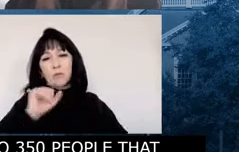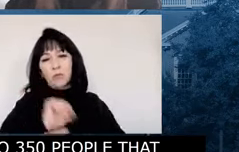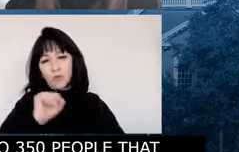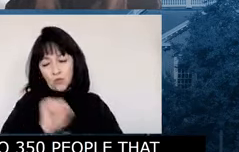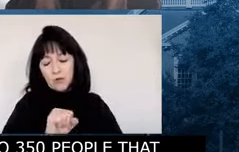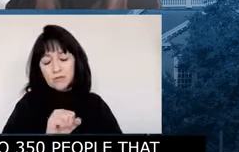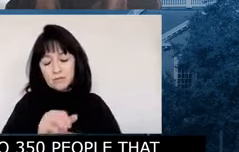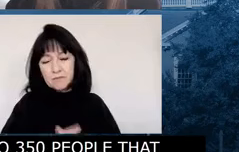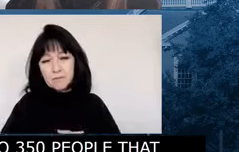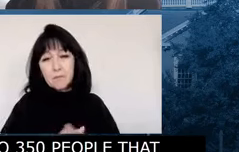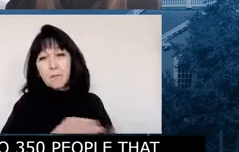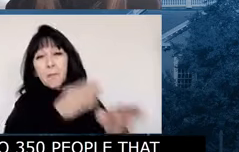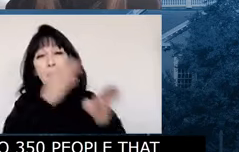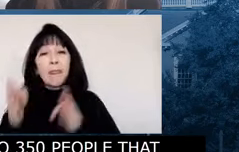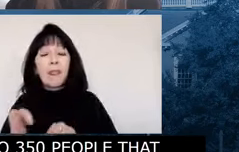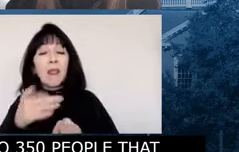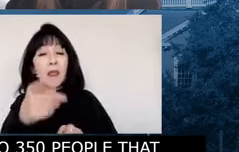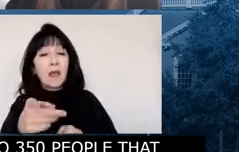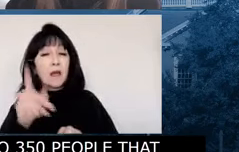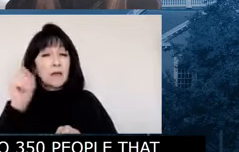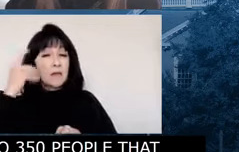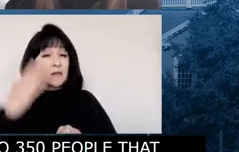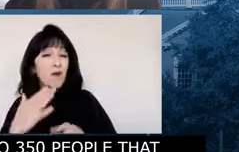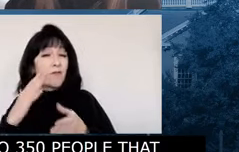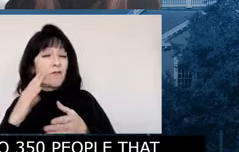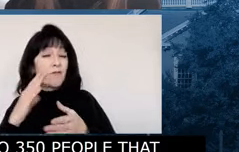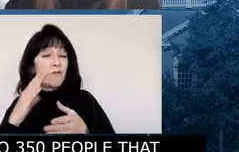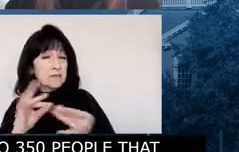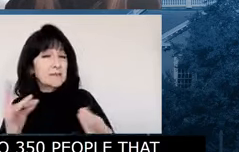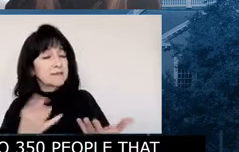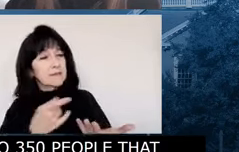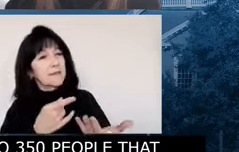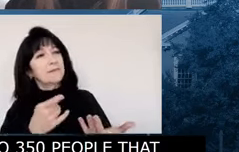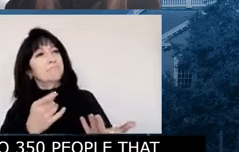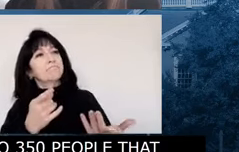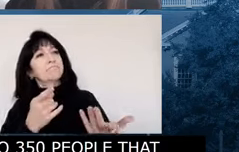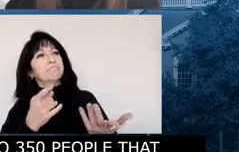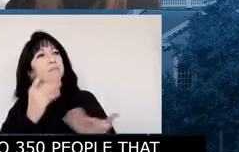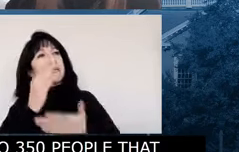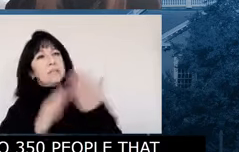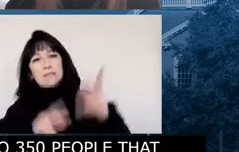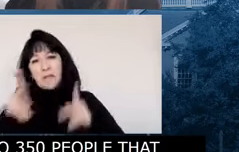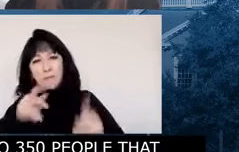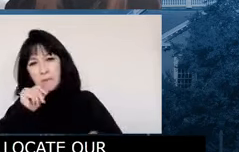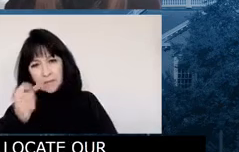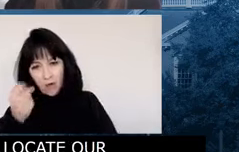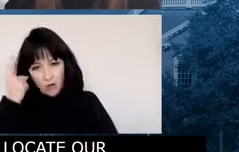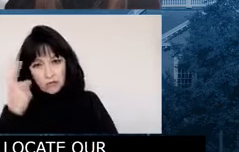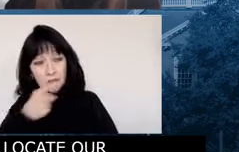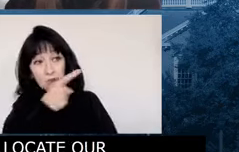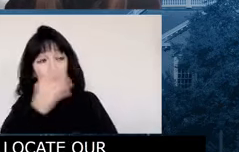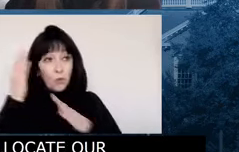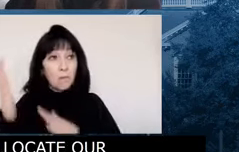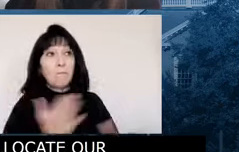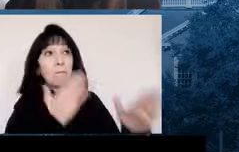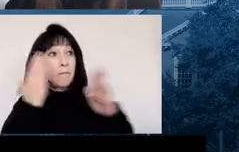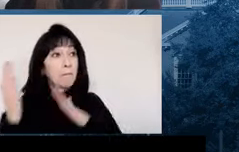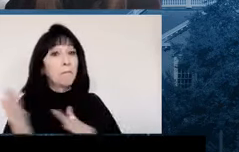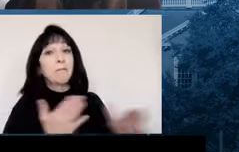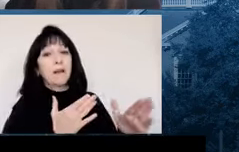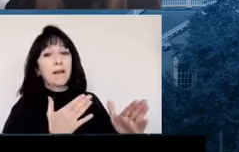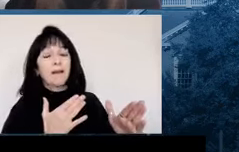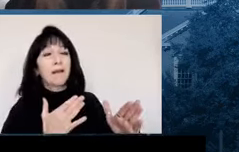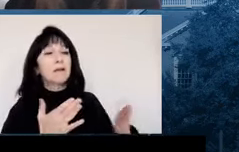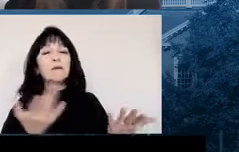these events, right? Do you, thinking about, I compare it to a flood. You don't